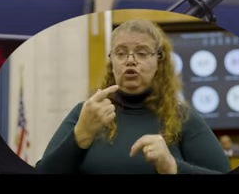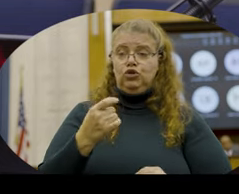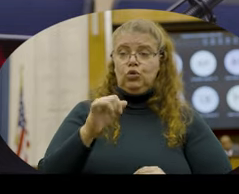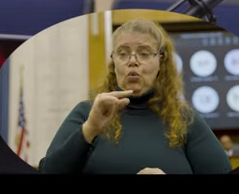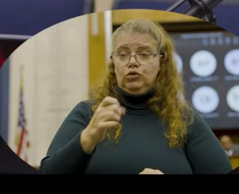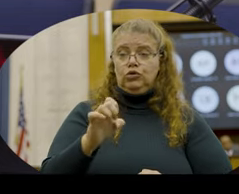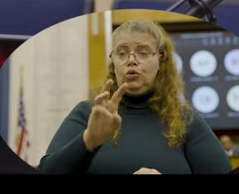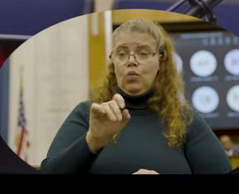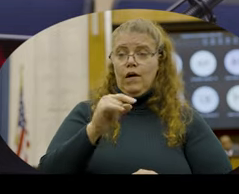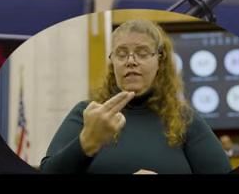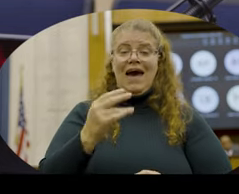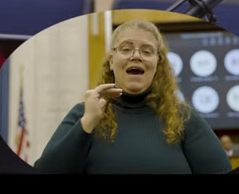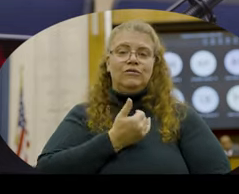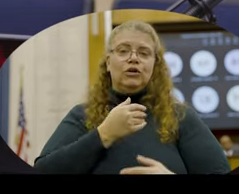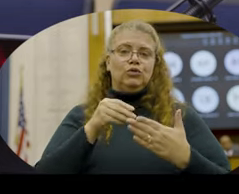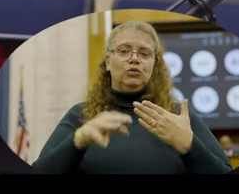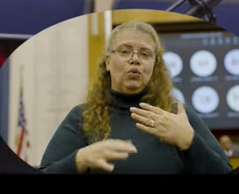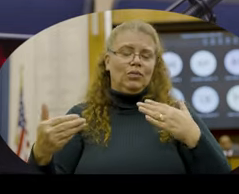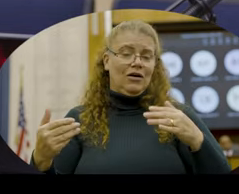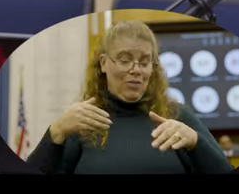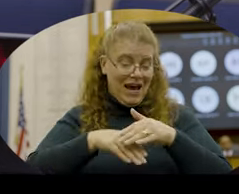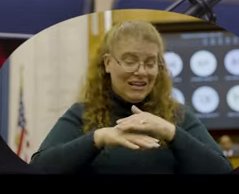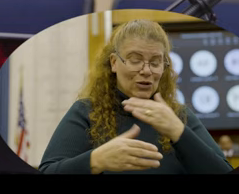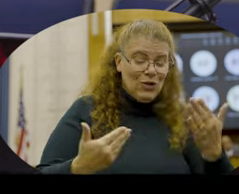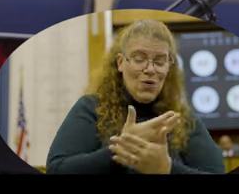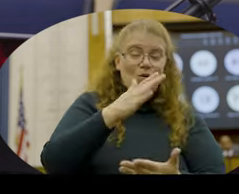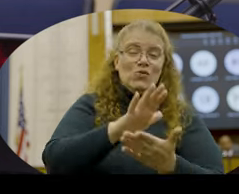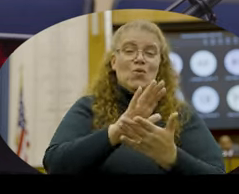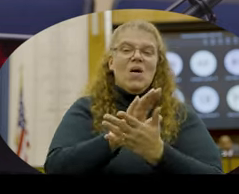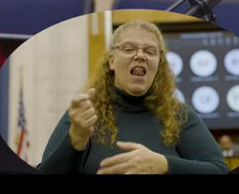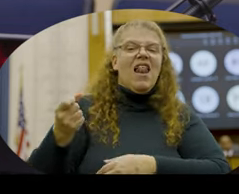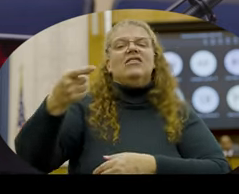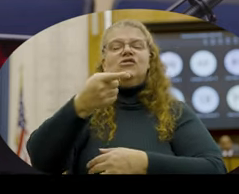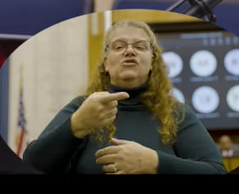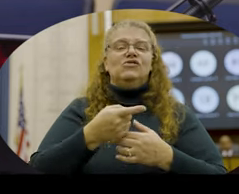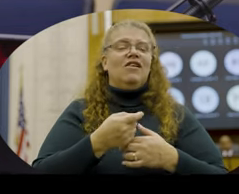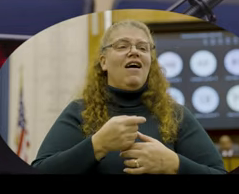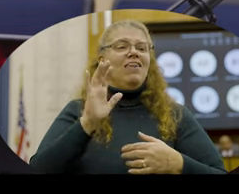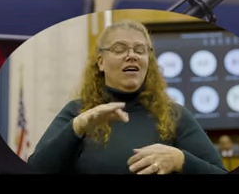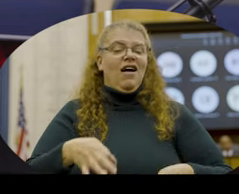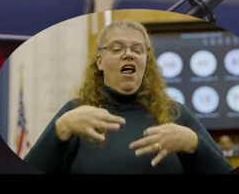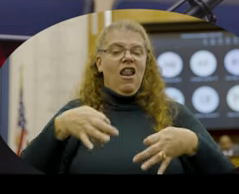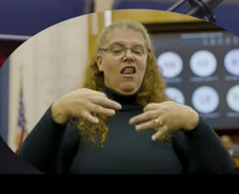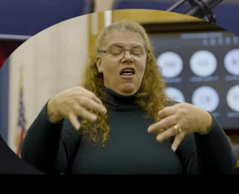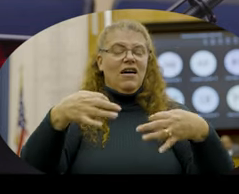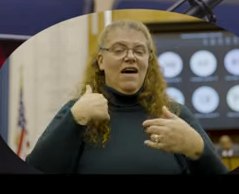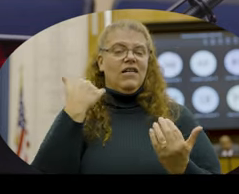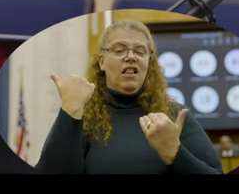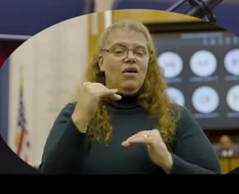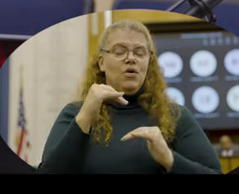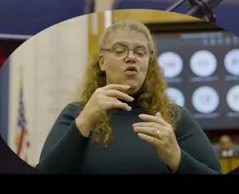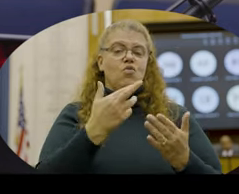Jordan, Councilwoman Lynch, that there is a lot of concern over the future of Fox Elementary School and many